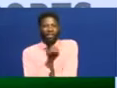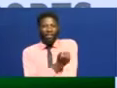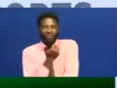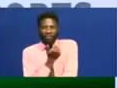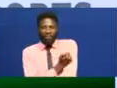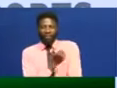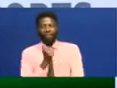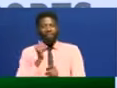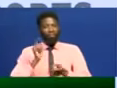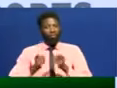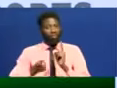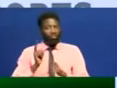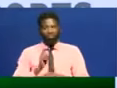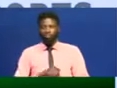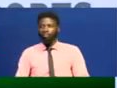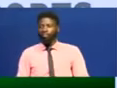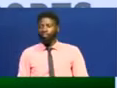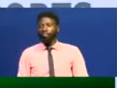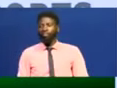And